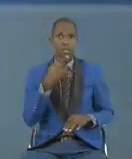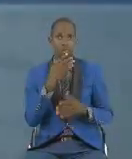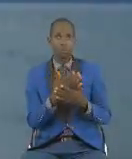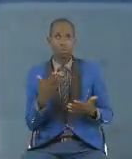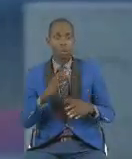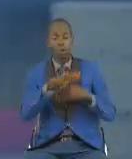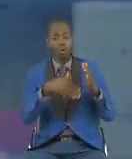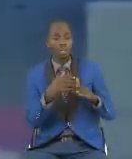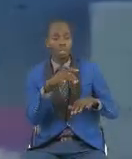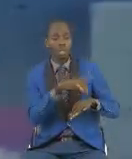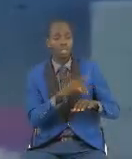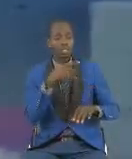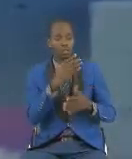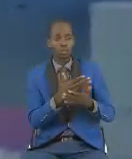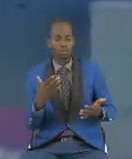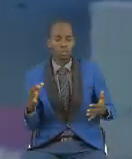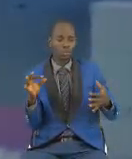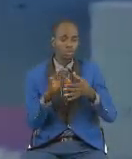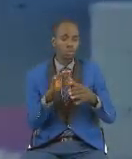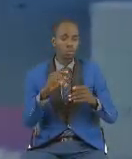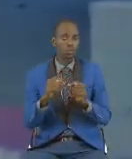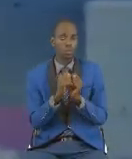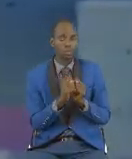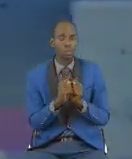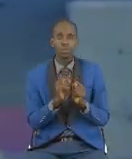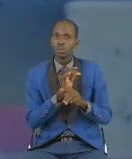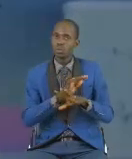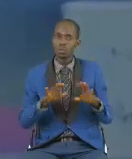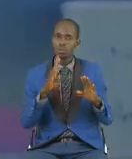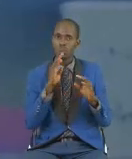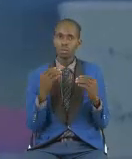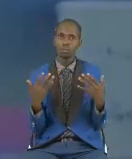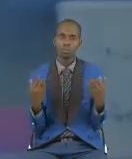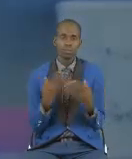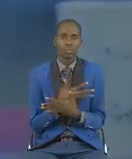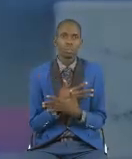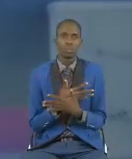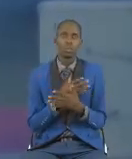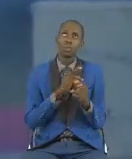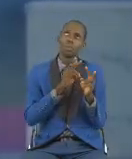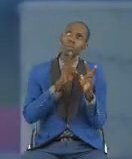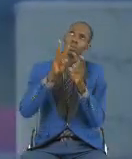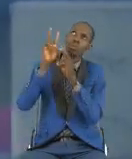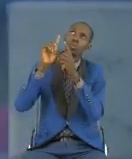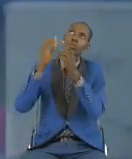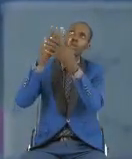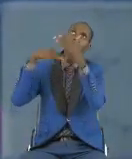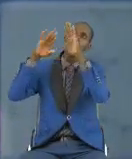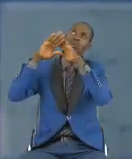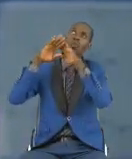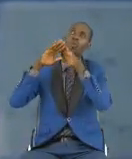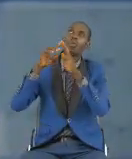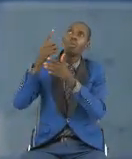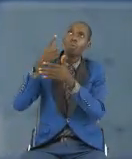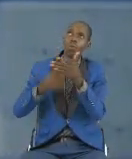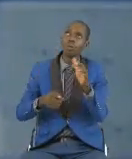together and they say something, don't panic. Look to the heavens. What does